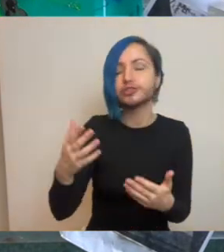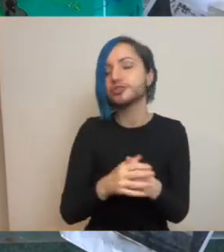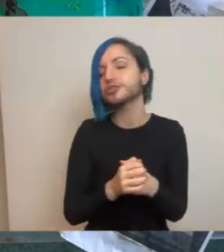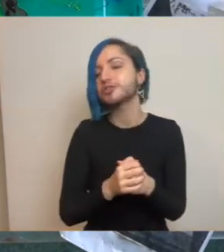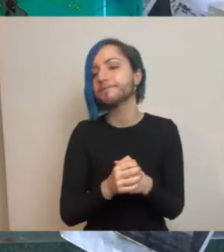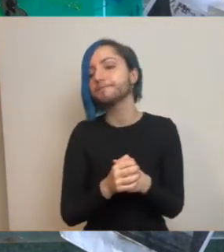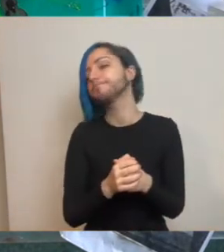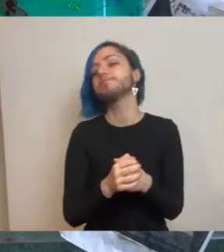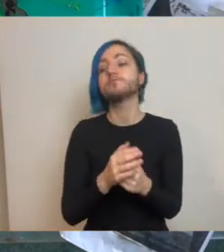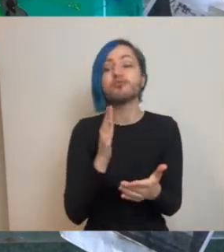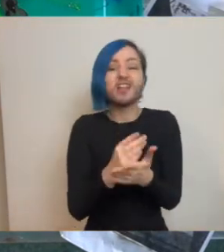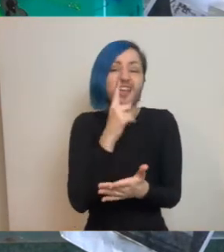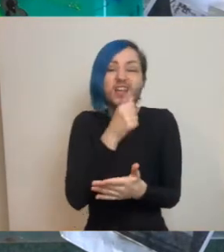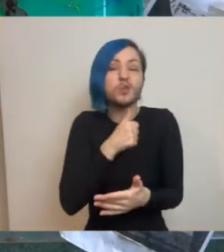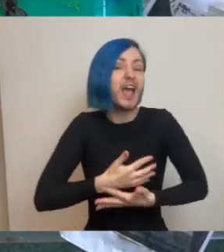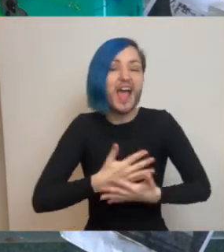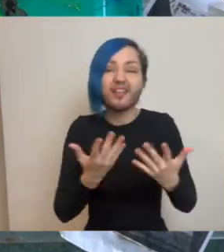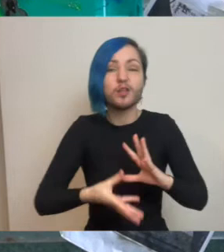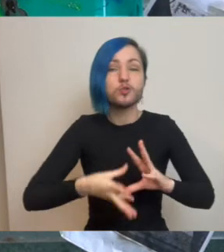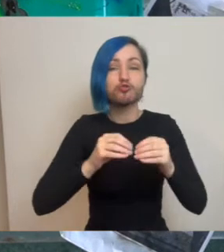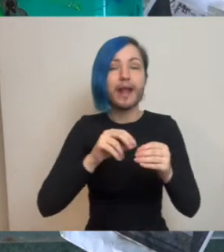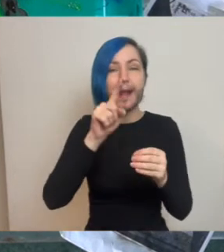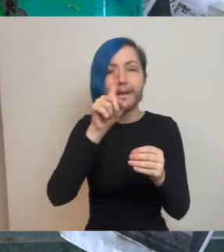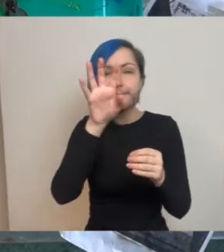You can use almost anything to make a mark in this process,